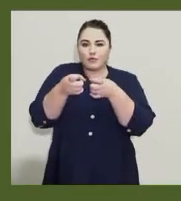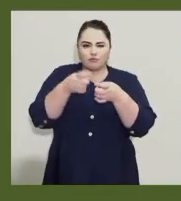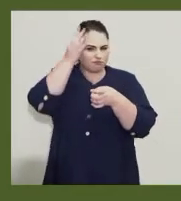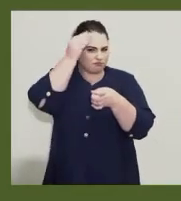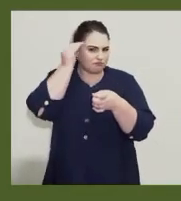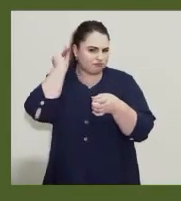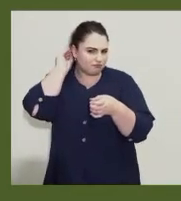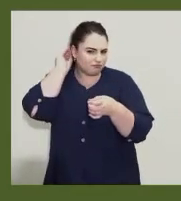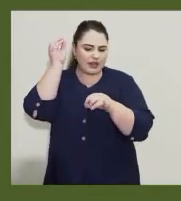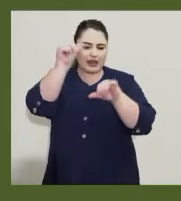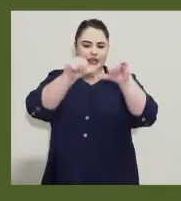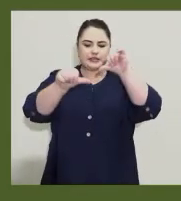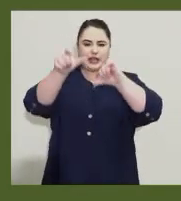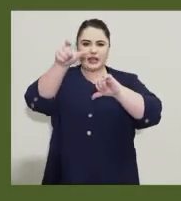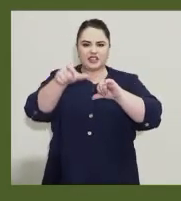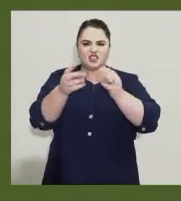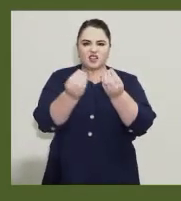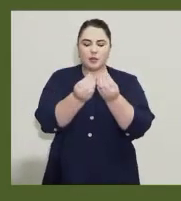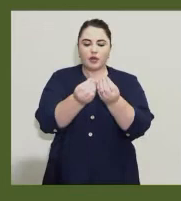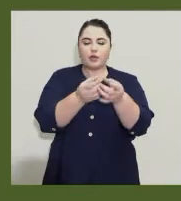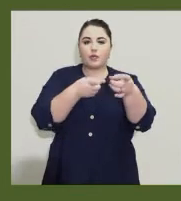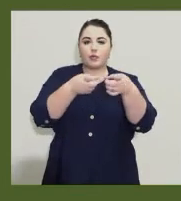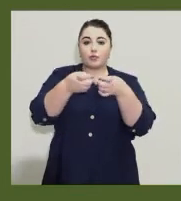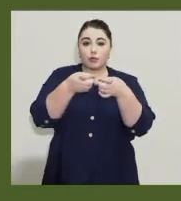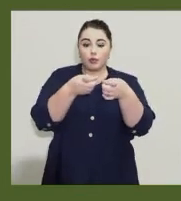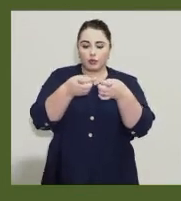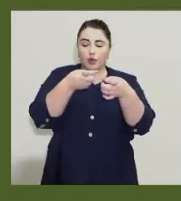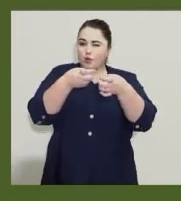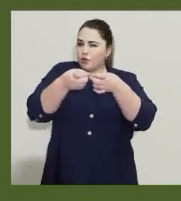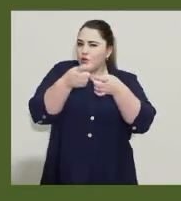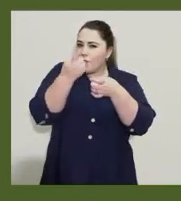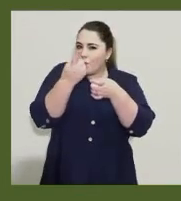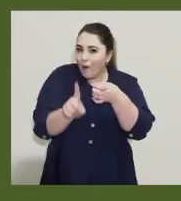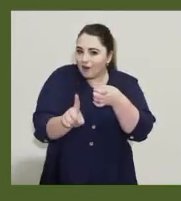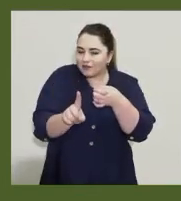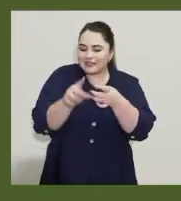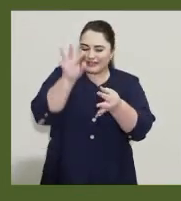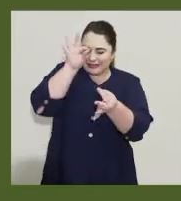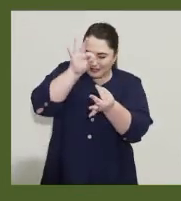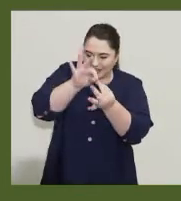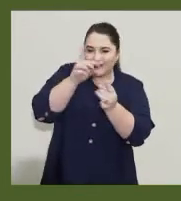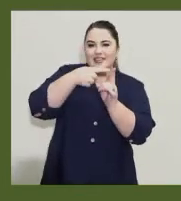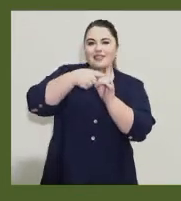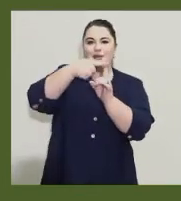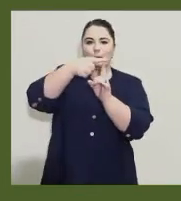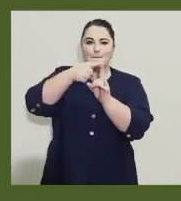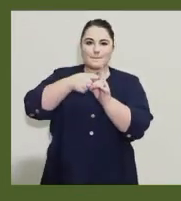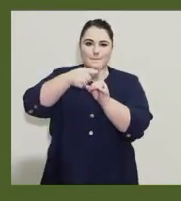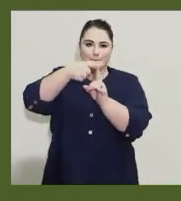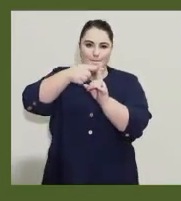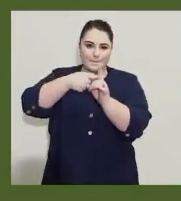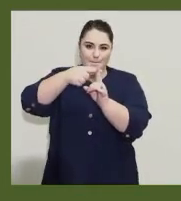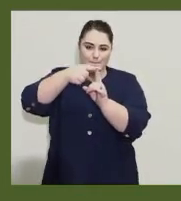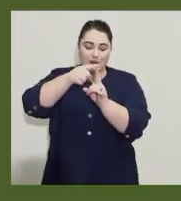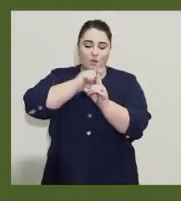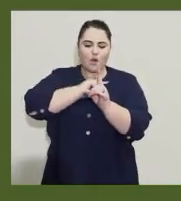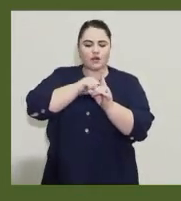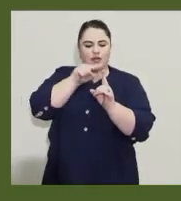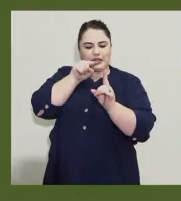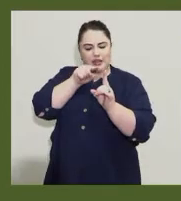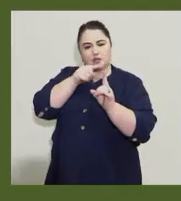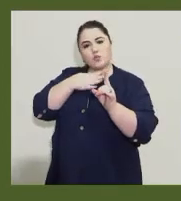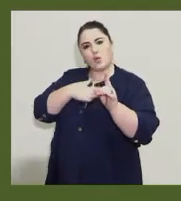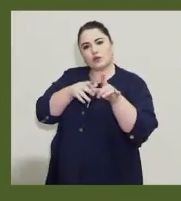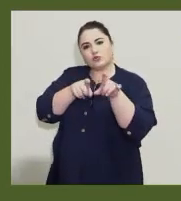He now controlled, and take note, a scientist controls something. He controls specifically the